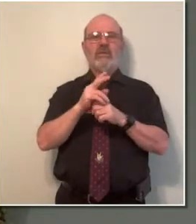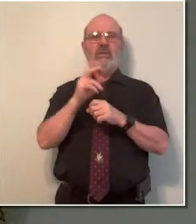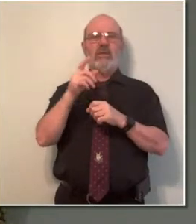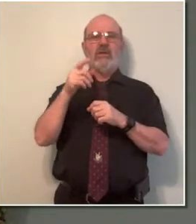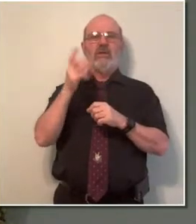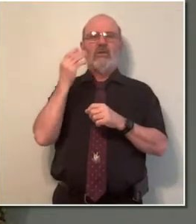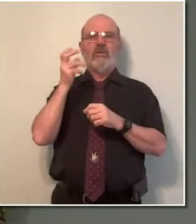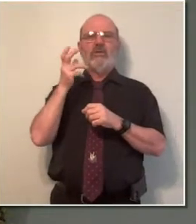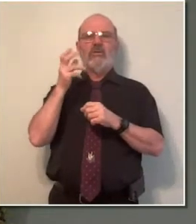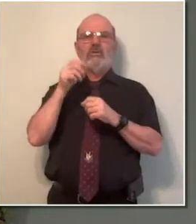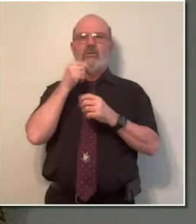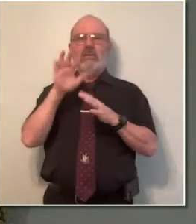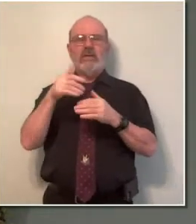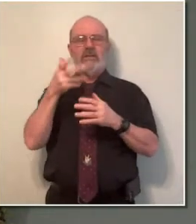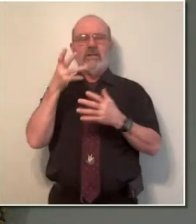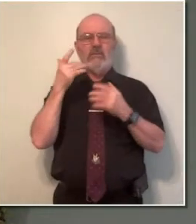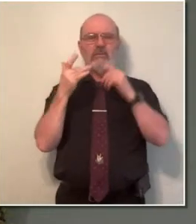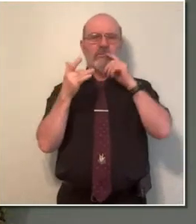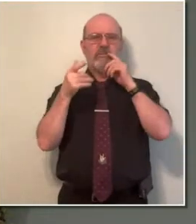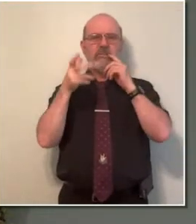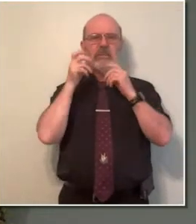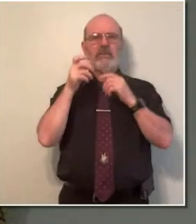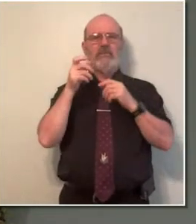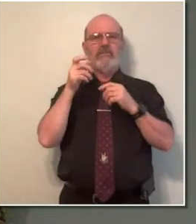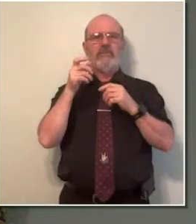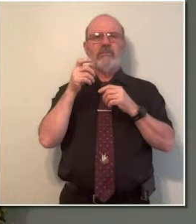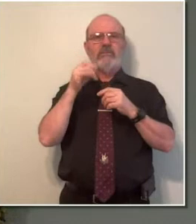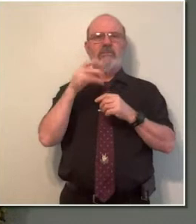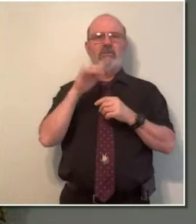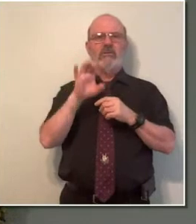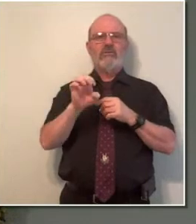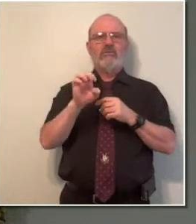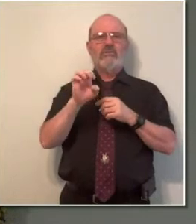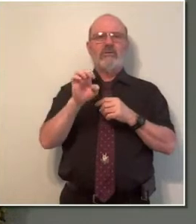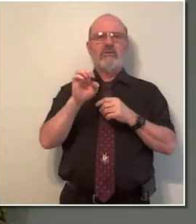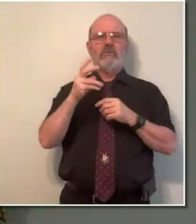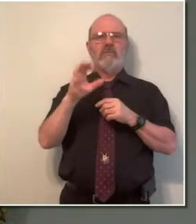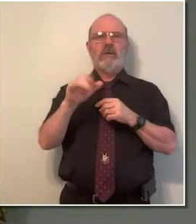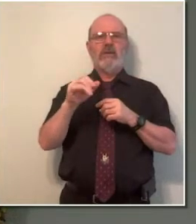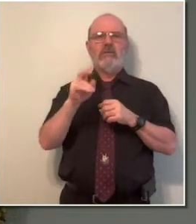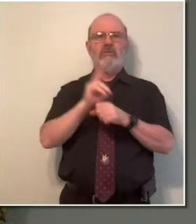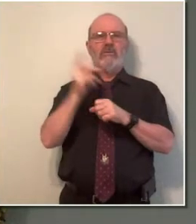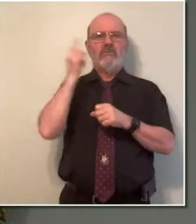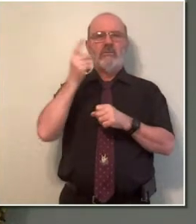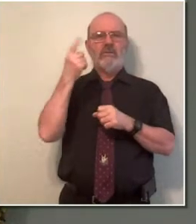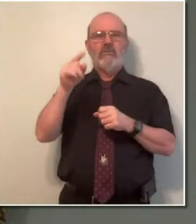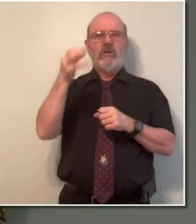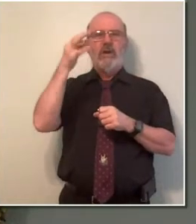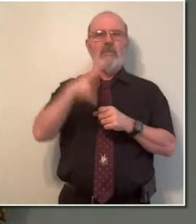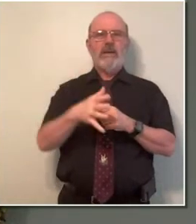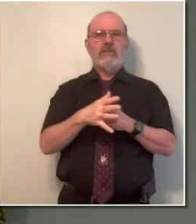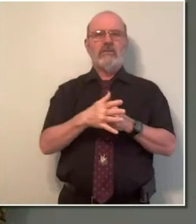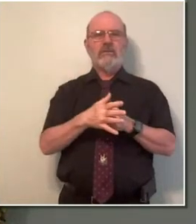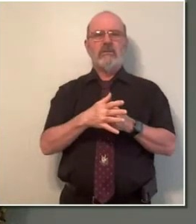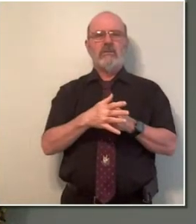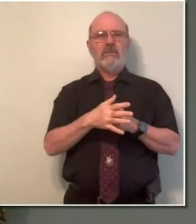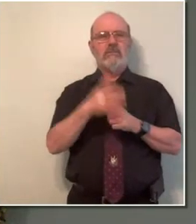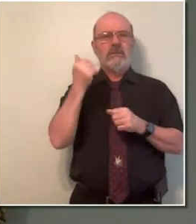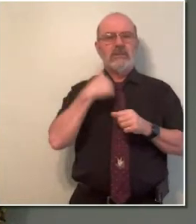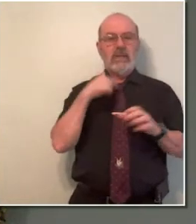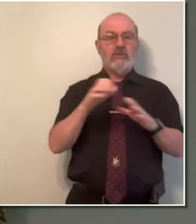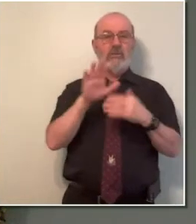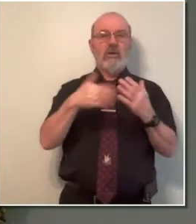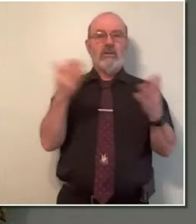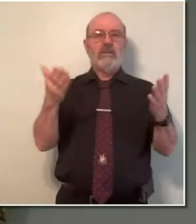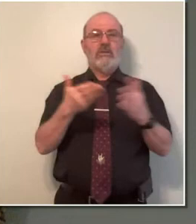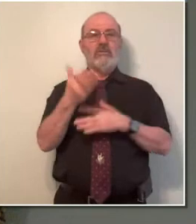don't ask how or why, but I once heard Joyce Meyer use that verse as her reasoning for pastoring, because I can do all things through Christ,